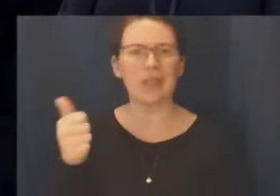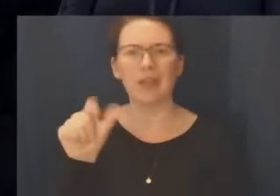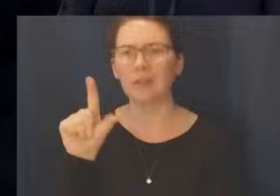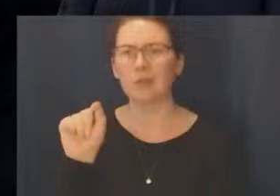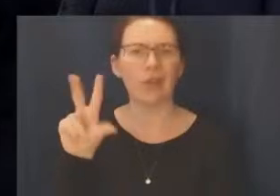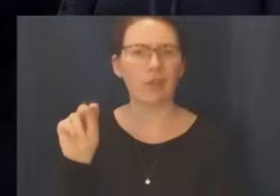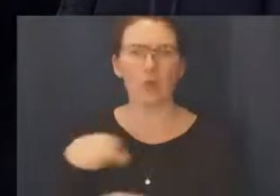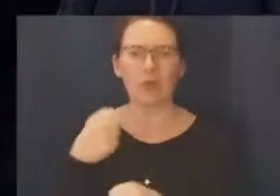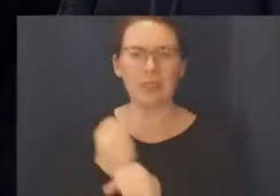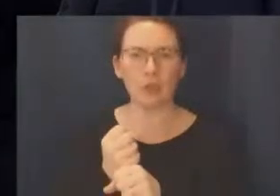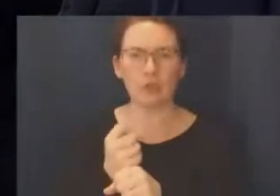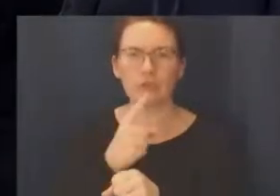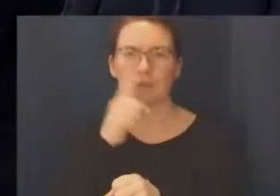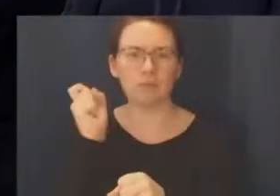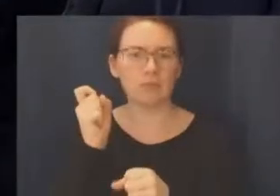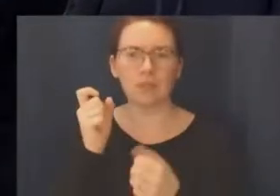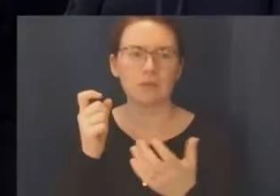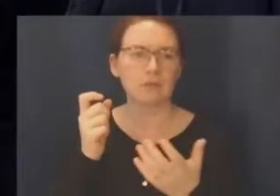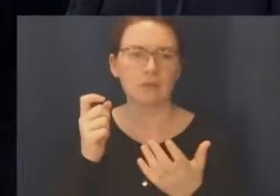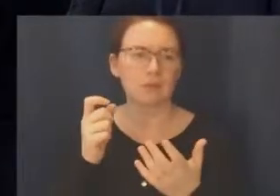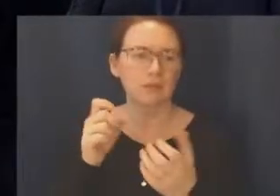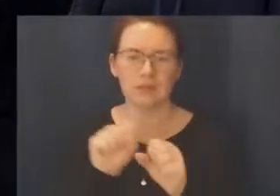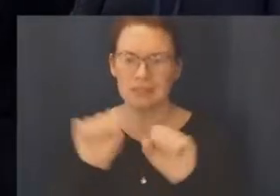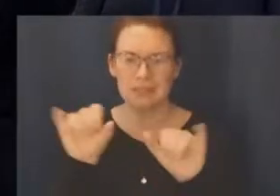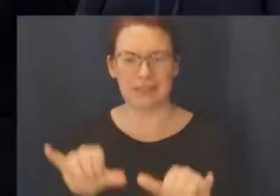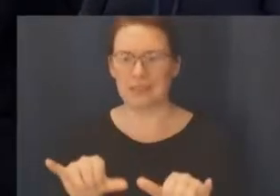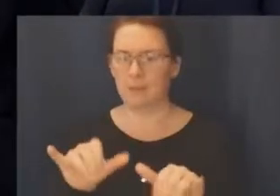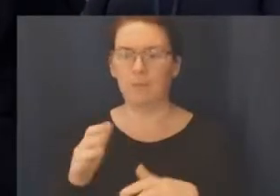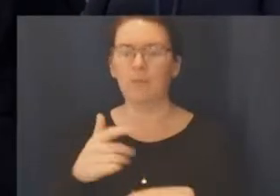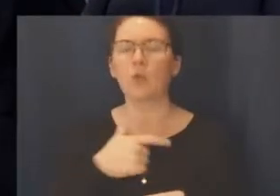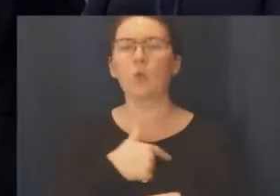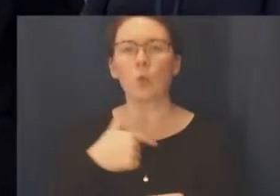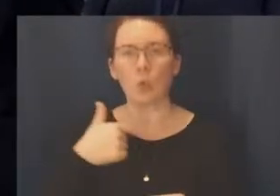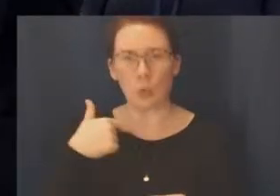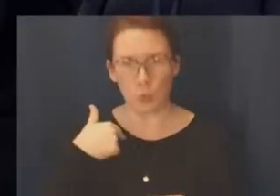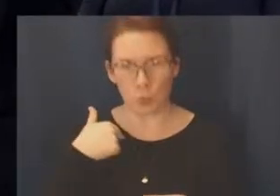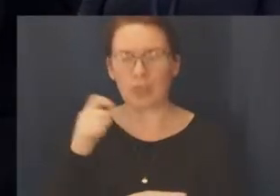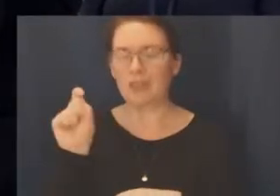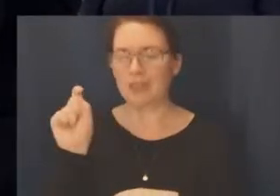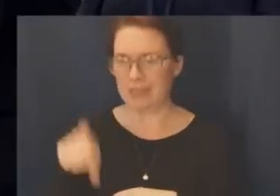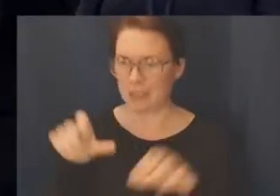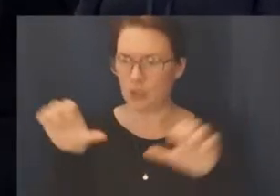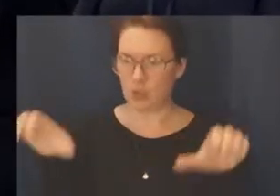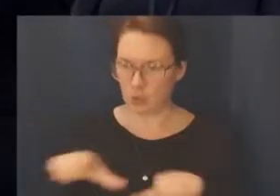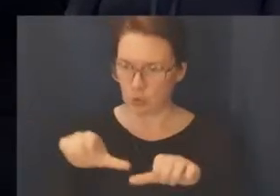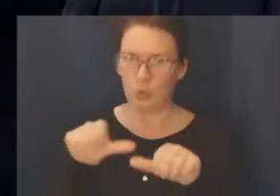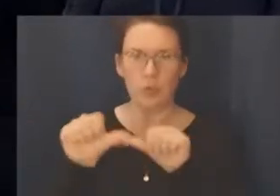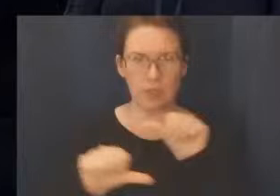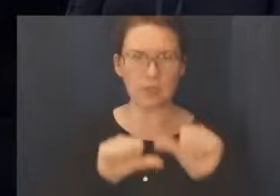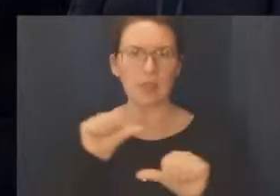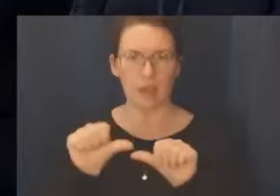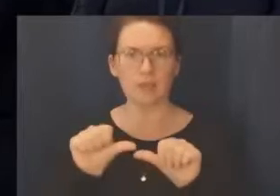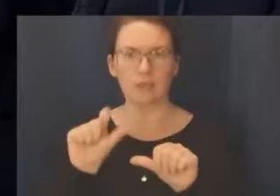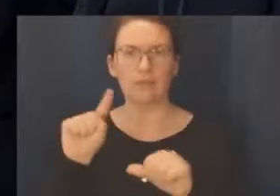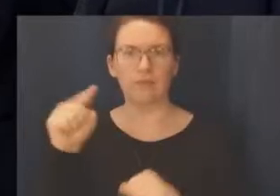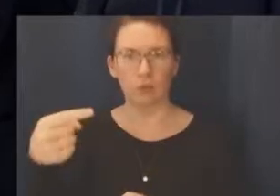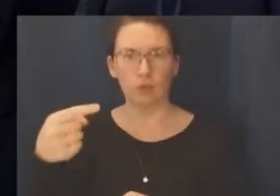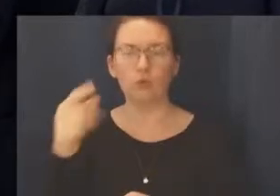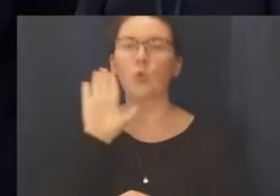We're doing the science, already doing it. And we'll be announcing a series of